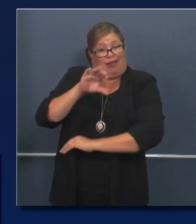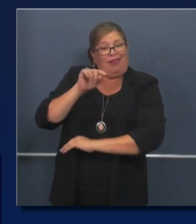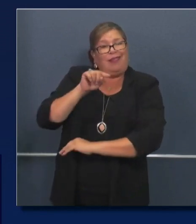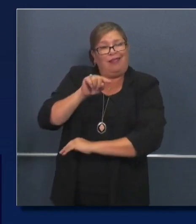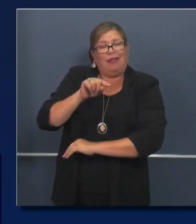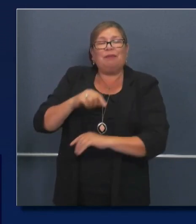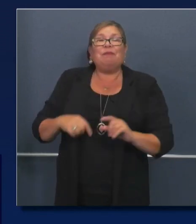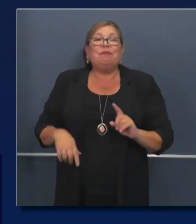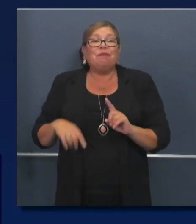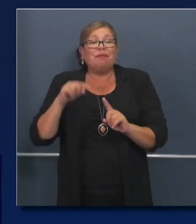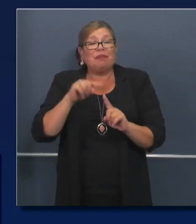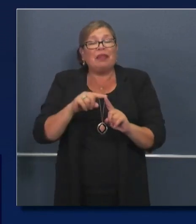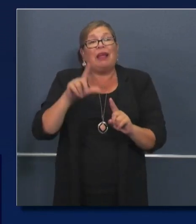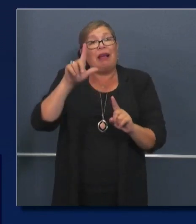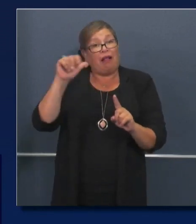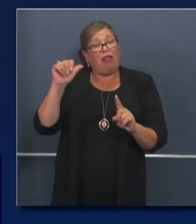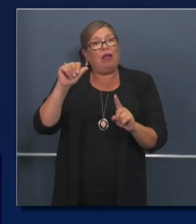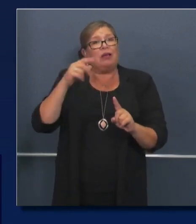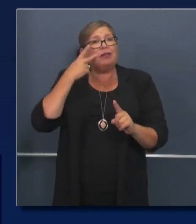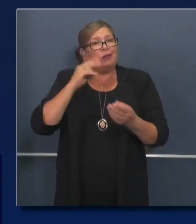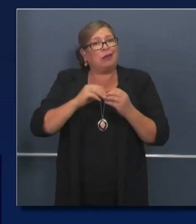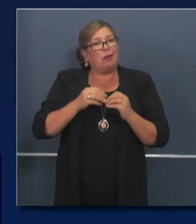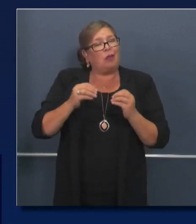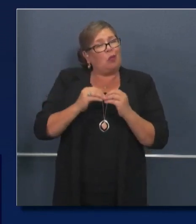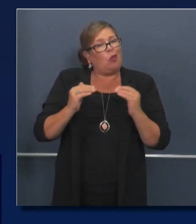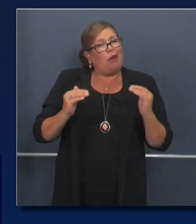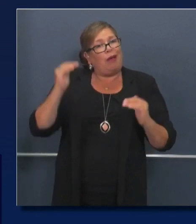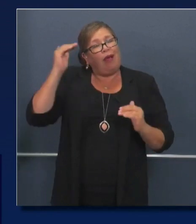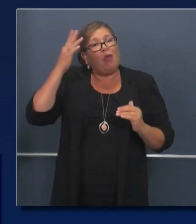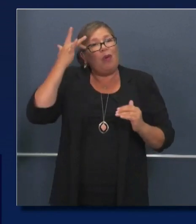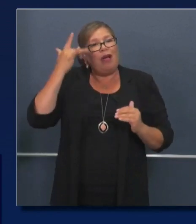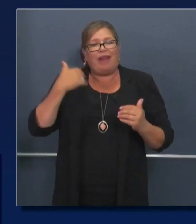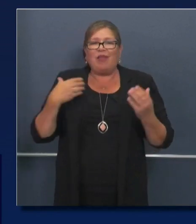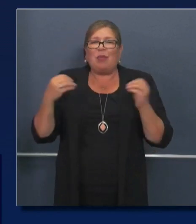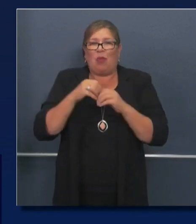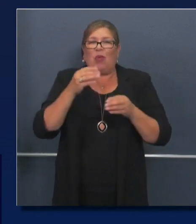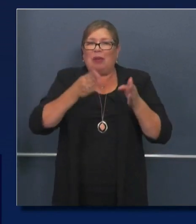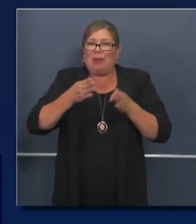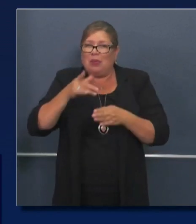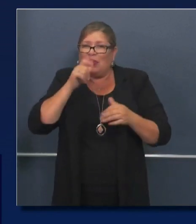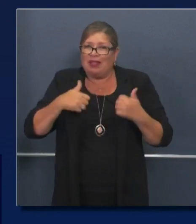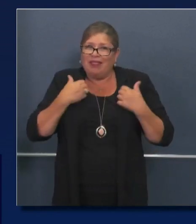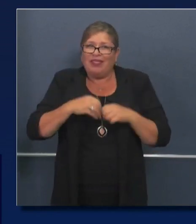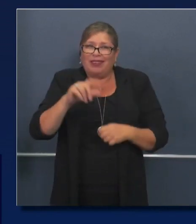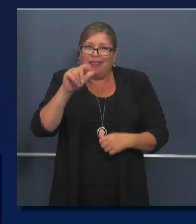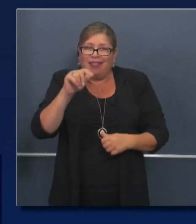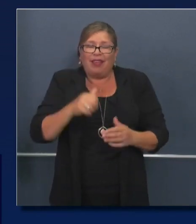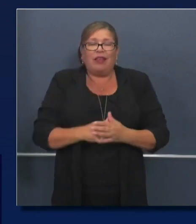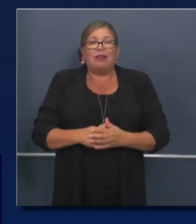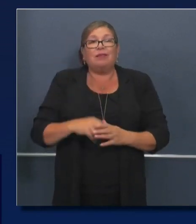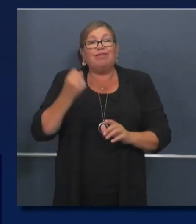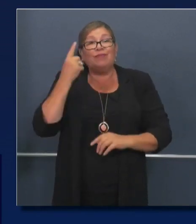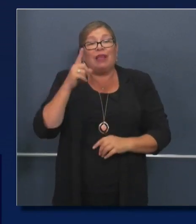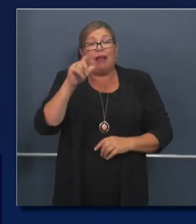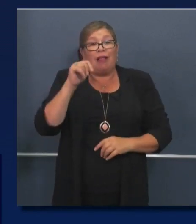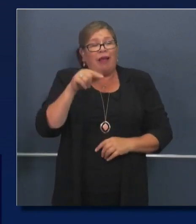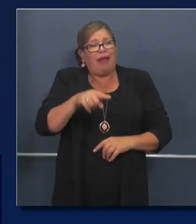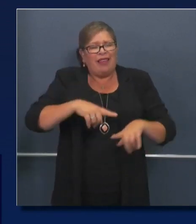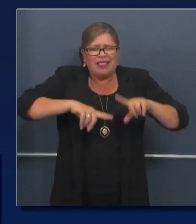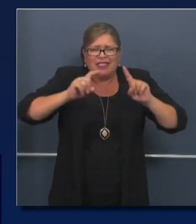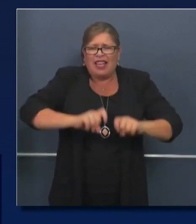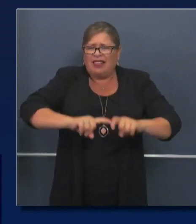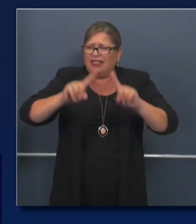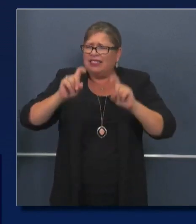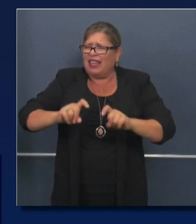the case numbers are much higher because of the number of people there, their enormous increase in testing within Los